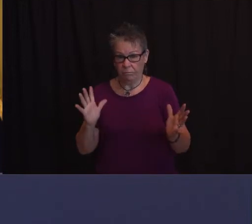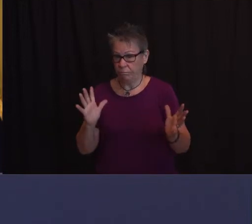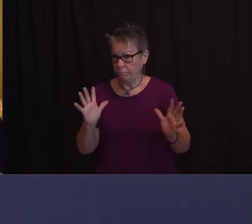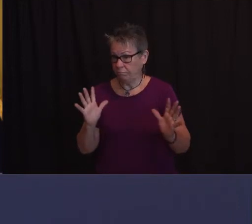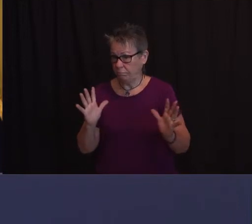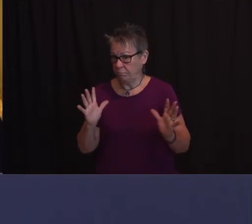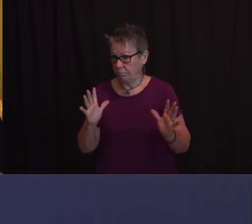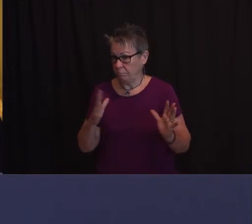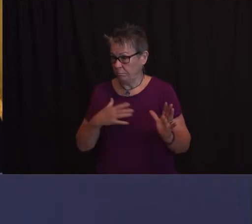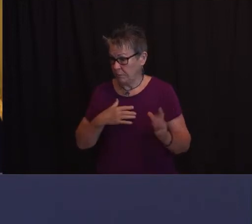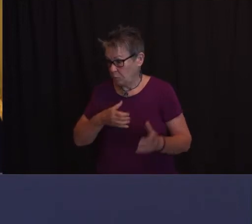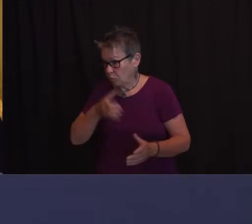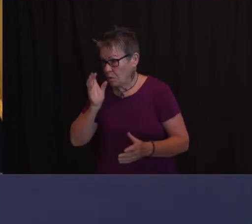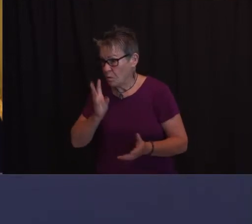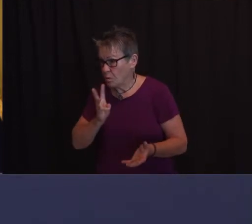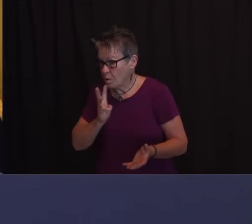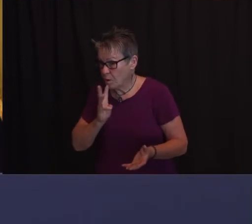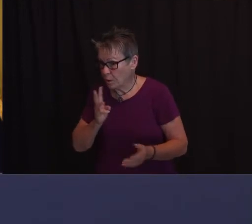Judy, if you'll permit me.